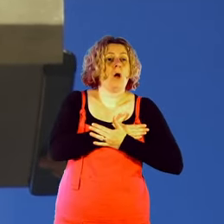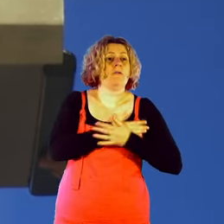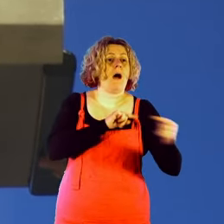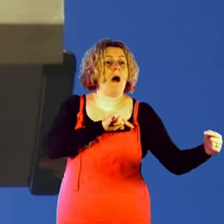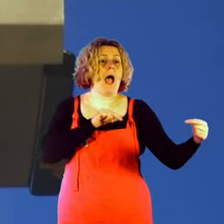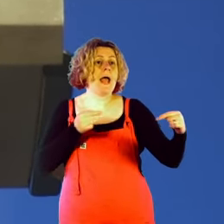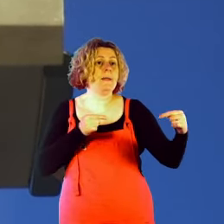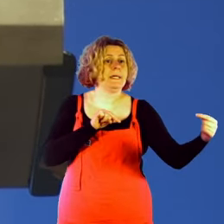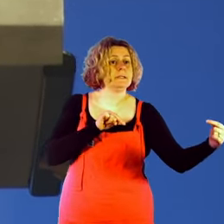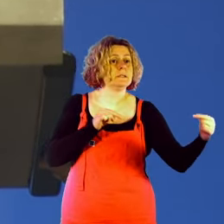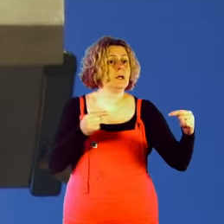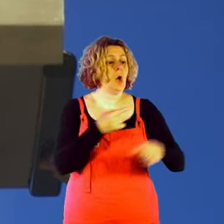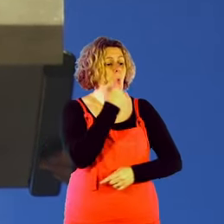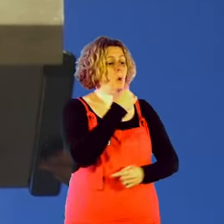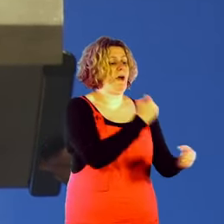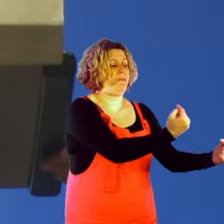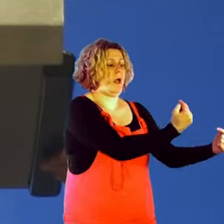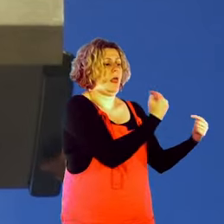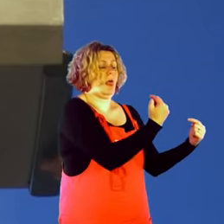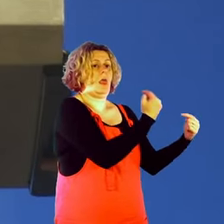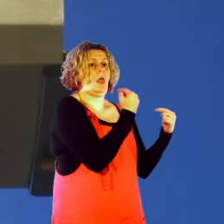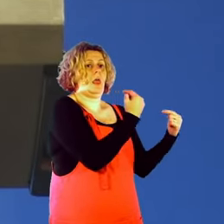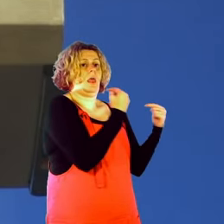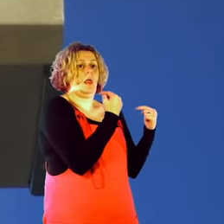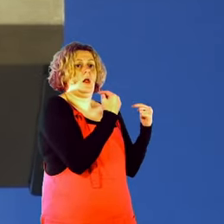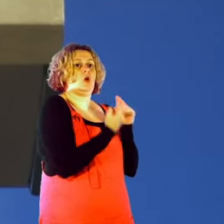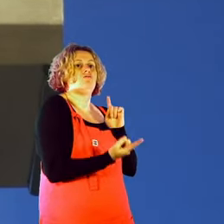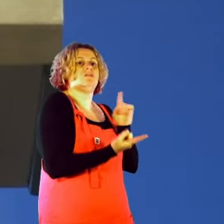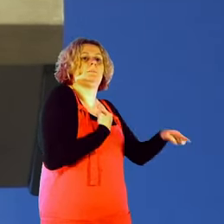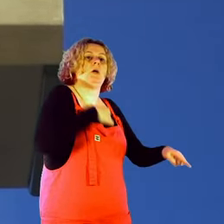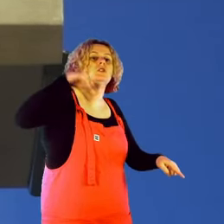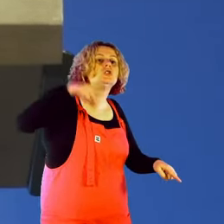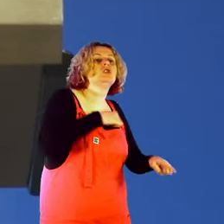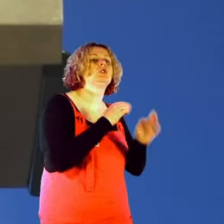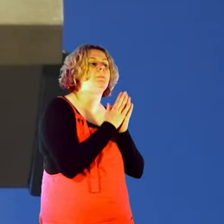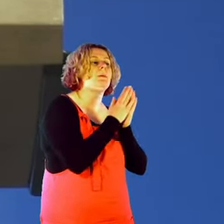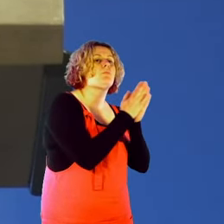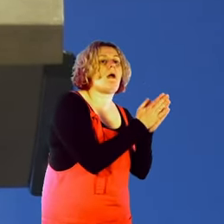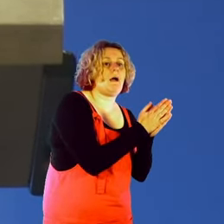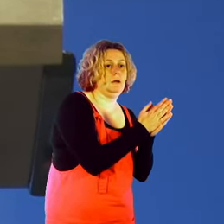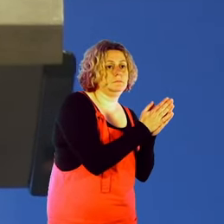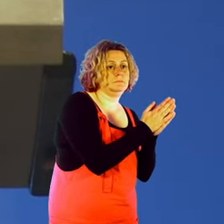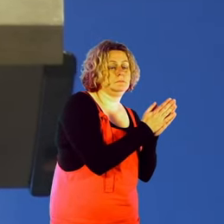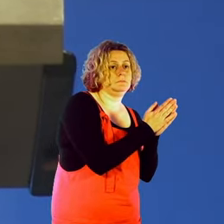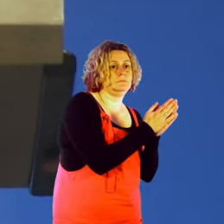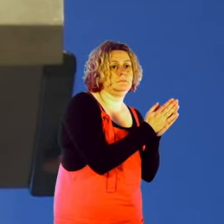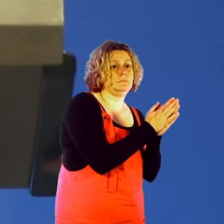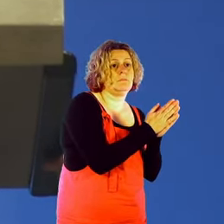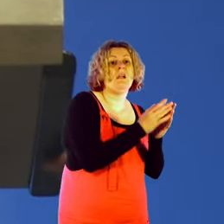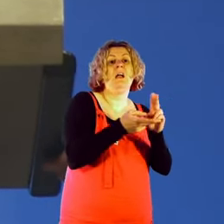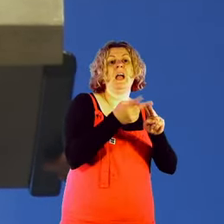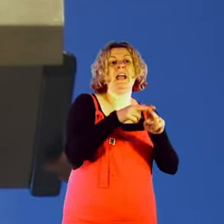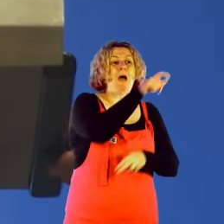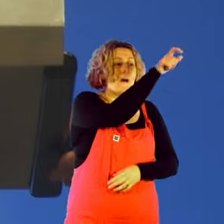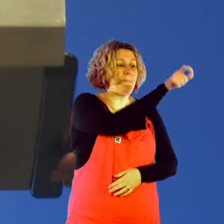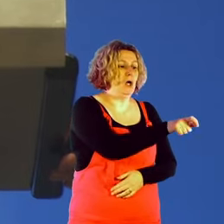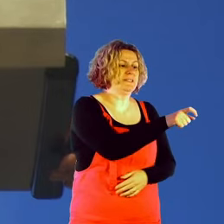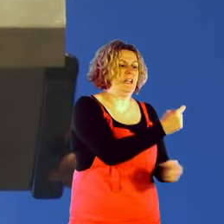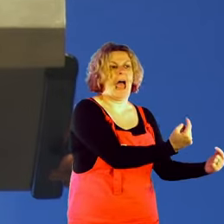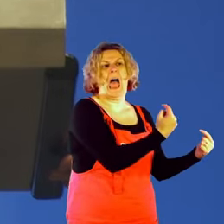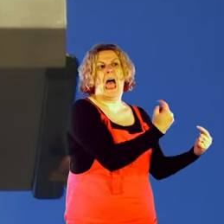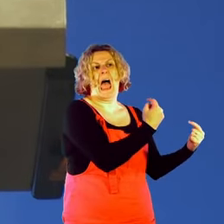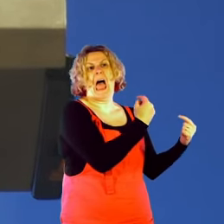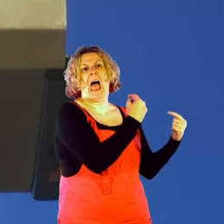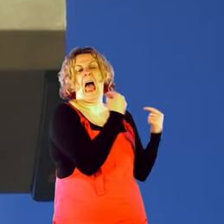you. If somebody's persecuting you, your initial emotional response is unlikely to be love. I mean, it might